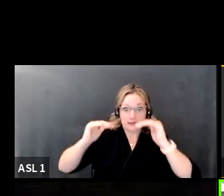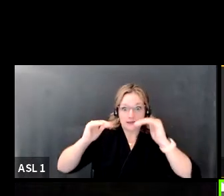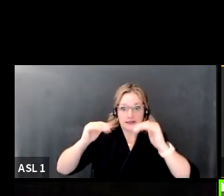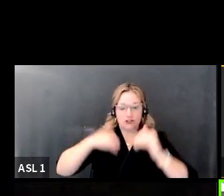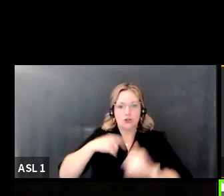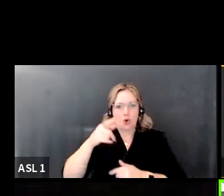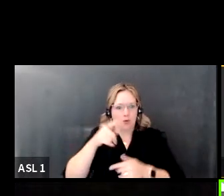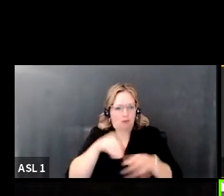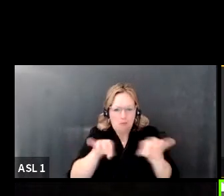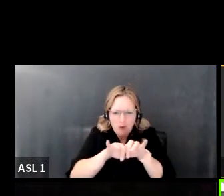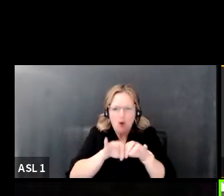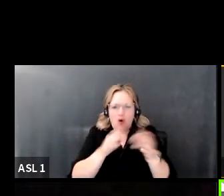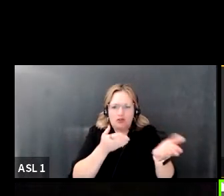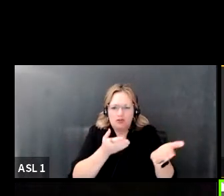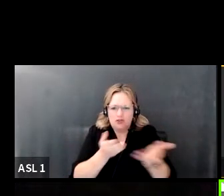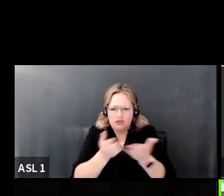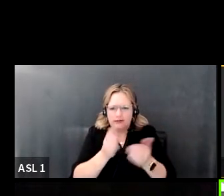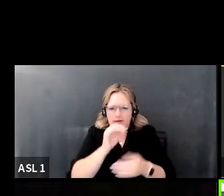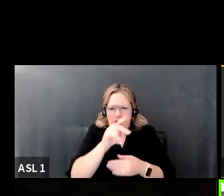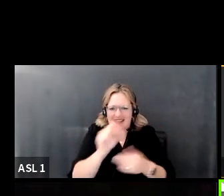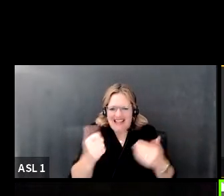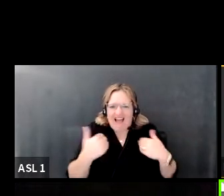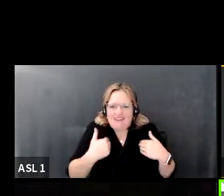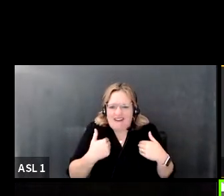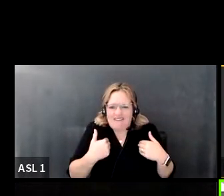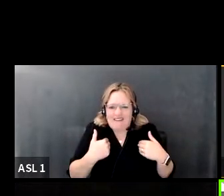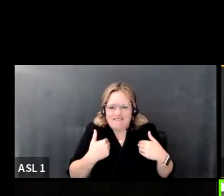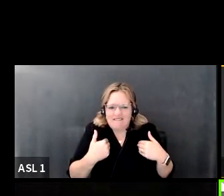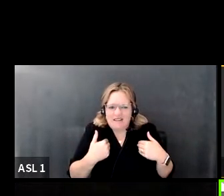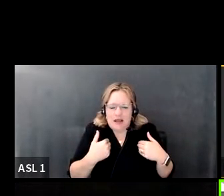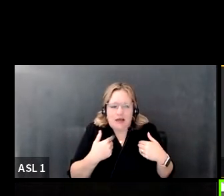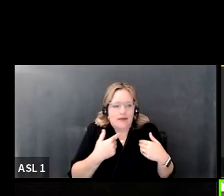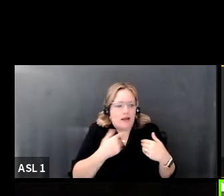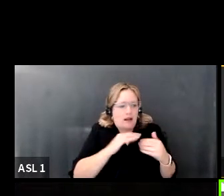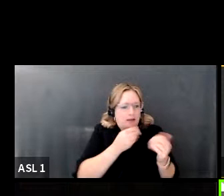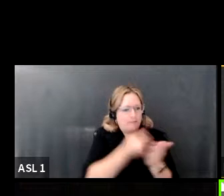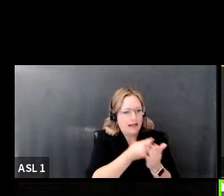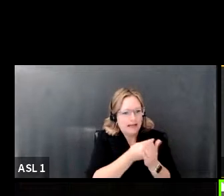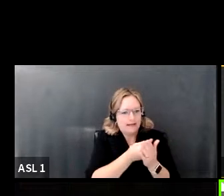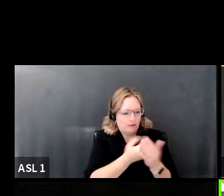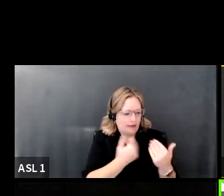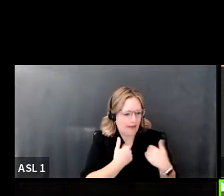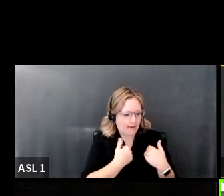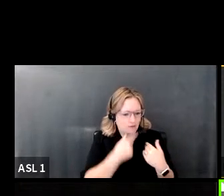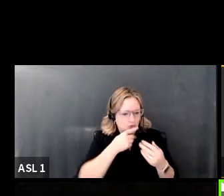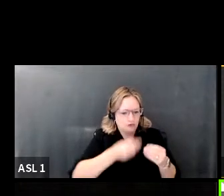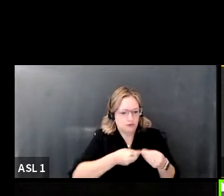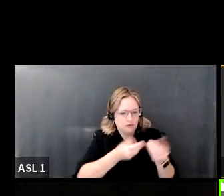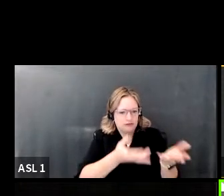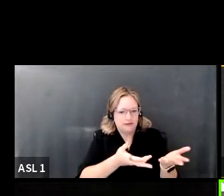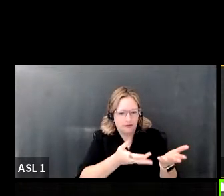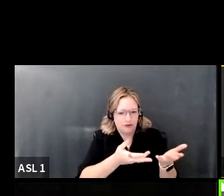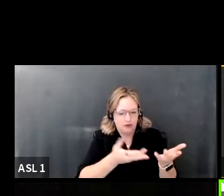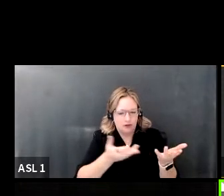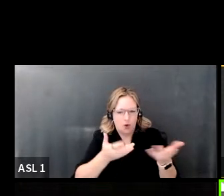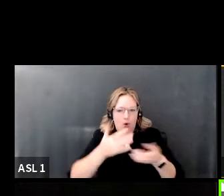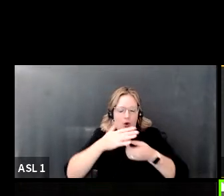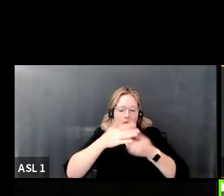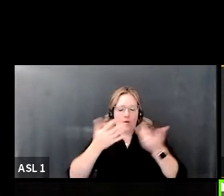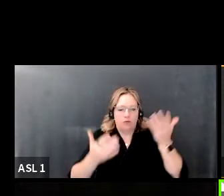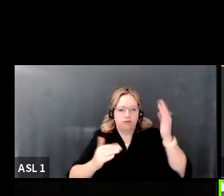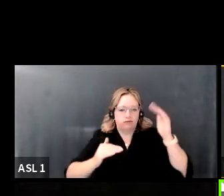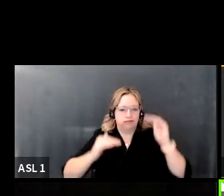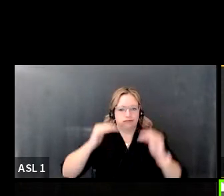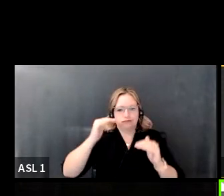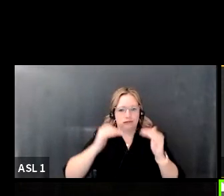needed and what we can actually deliver within the envelope that we've been given and within the pressures that we've been trying to mitigate remember norman i